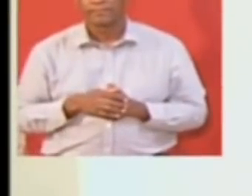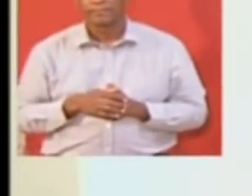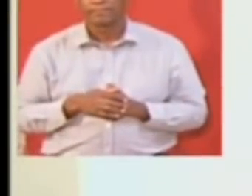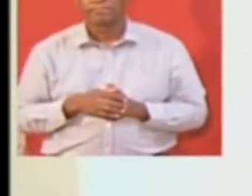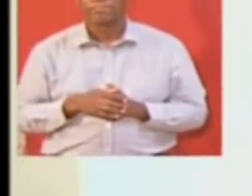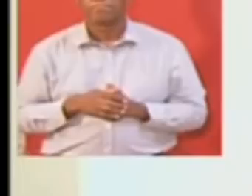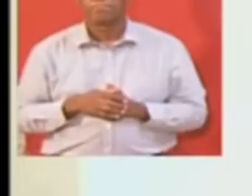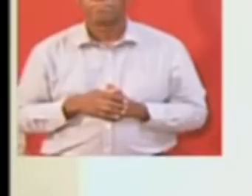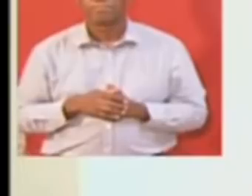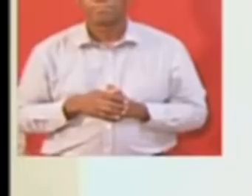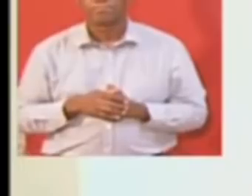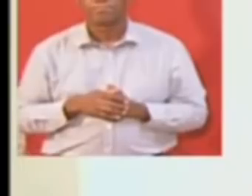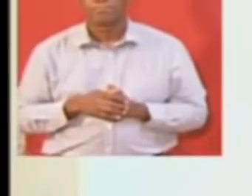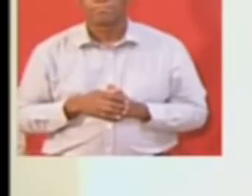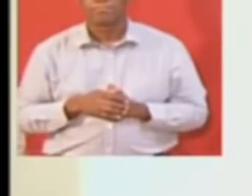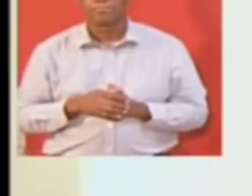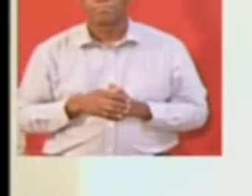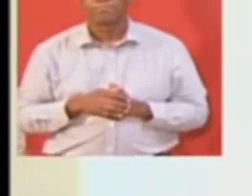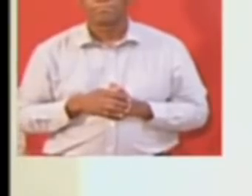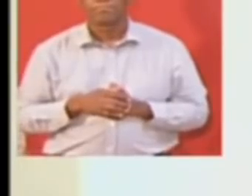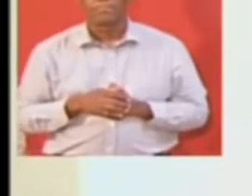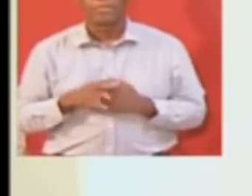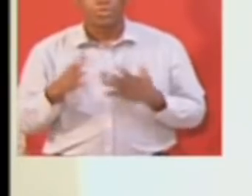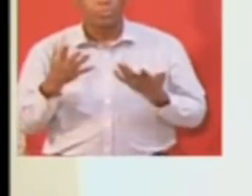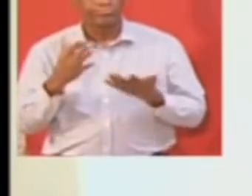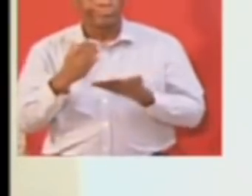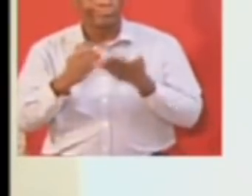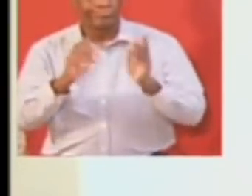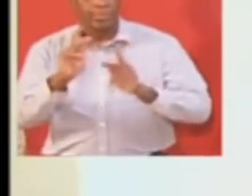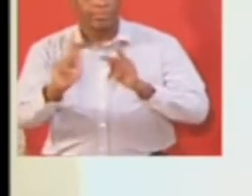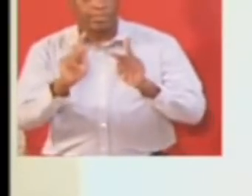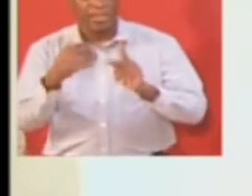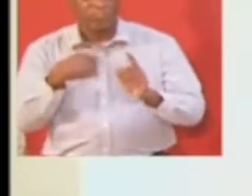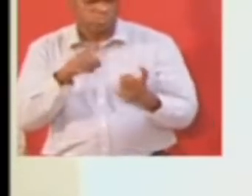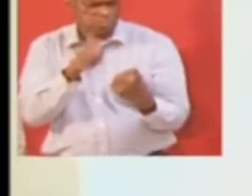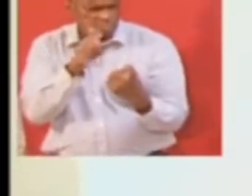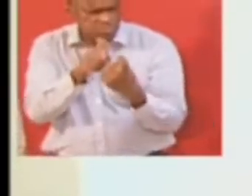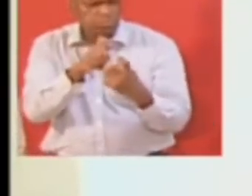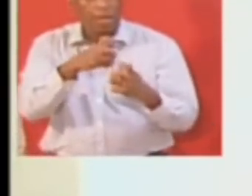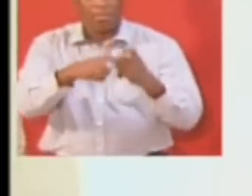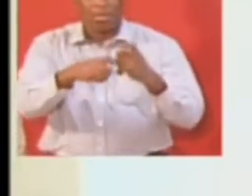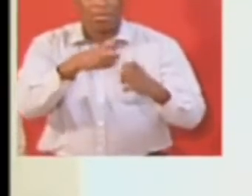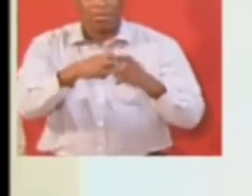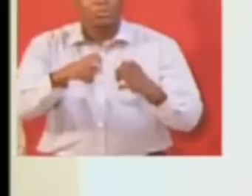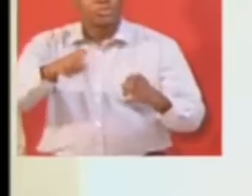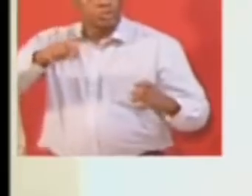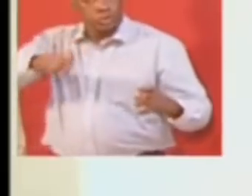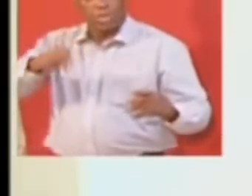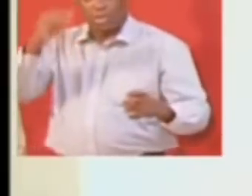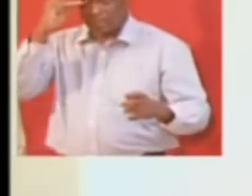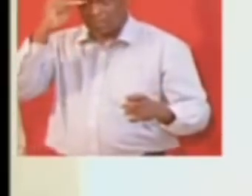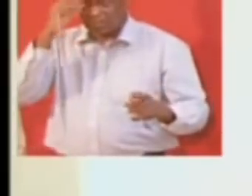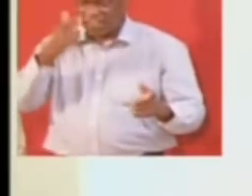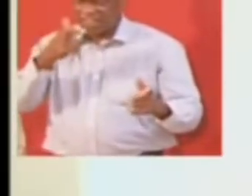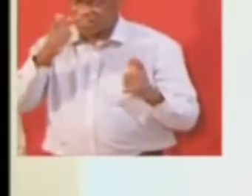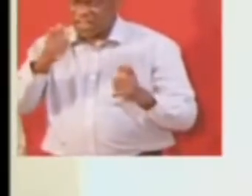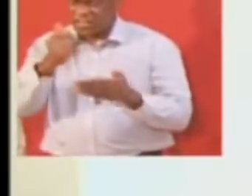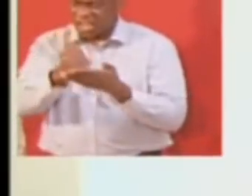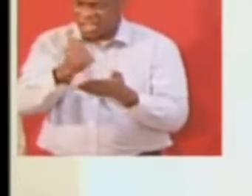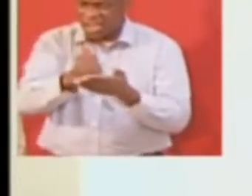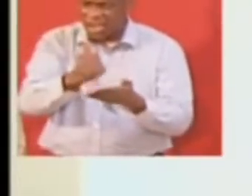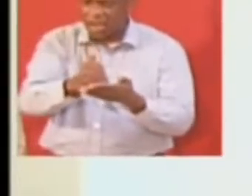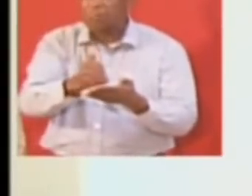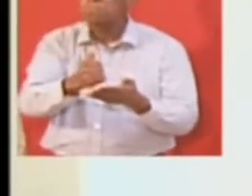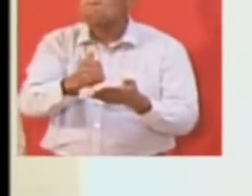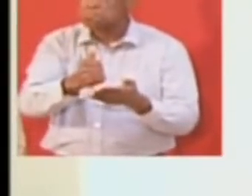specific problems that require urgency, the ministry will give some priority to that. But then the whole question